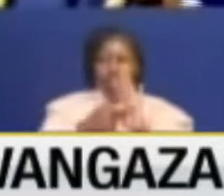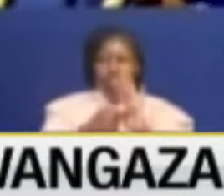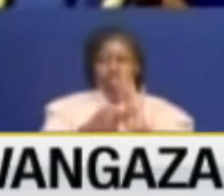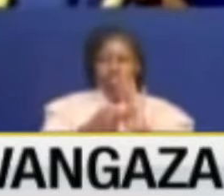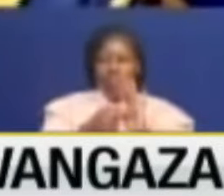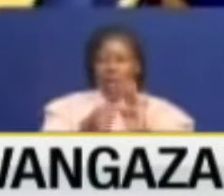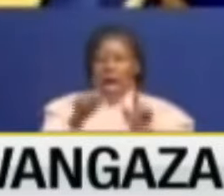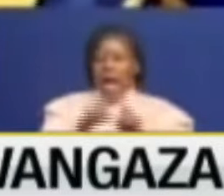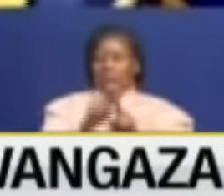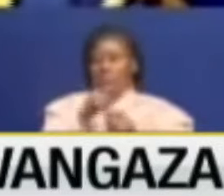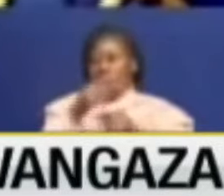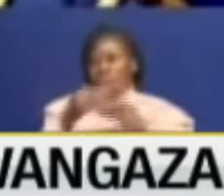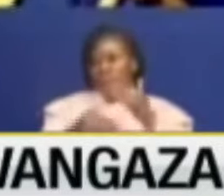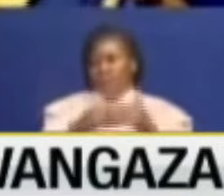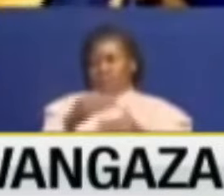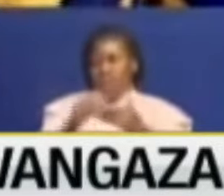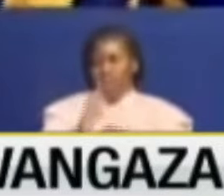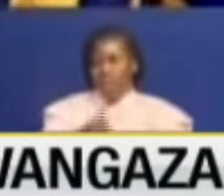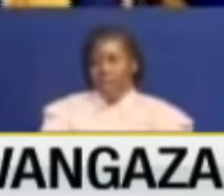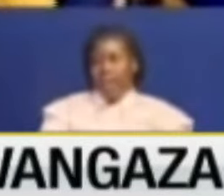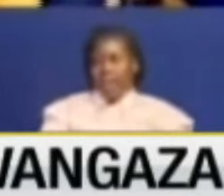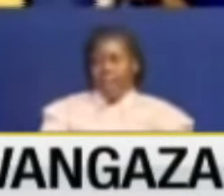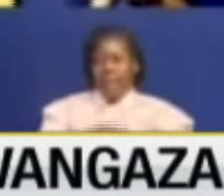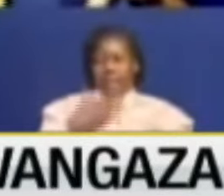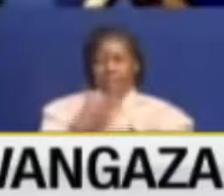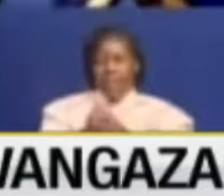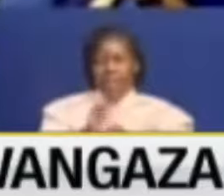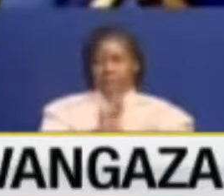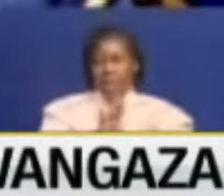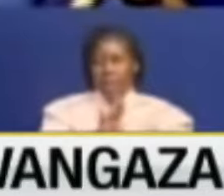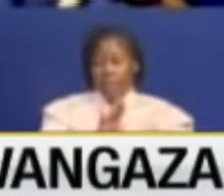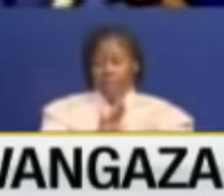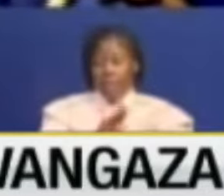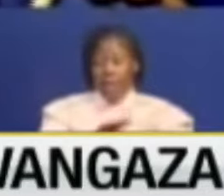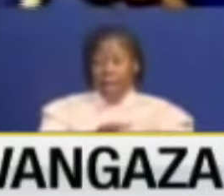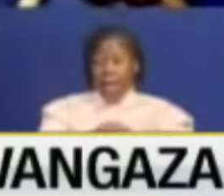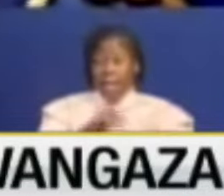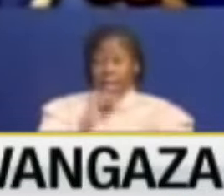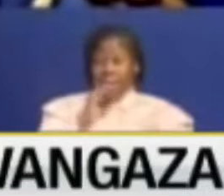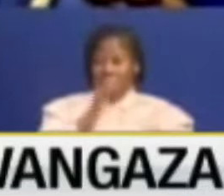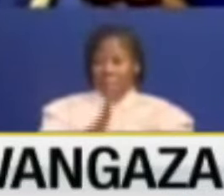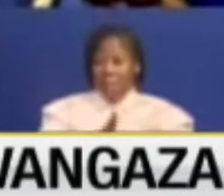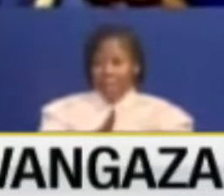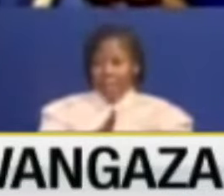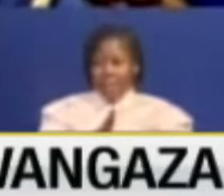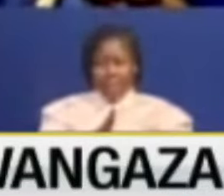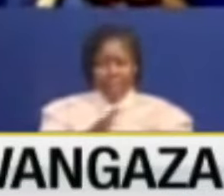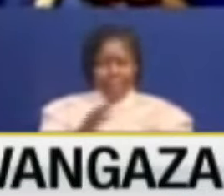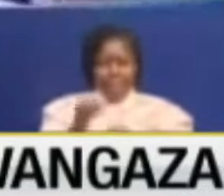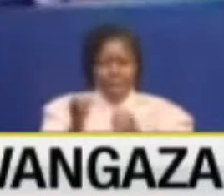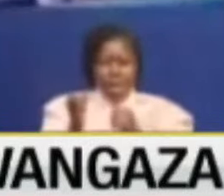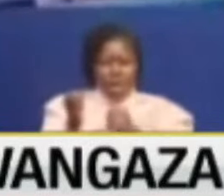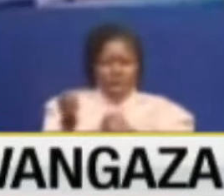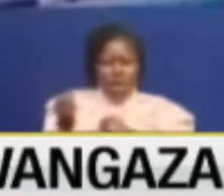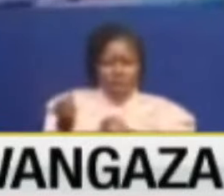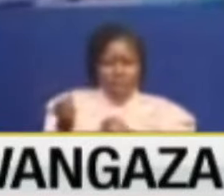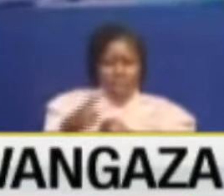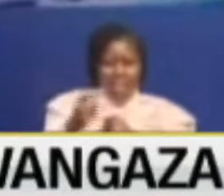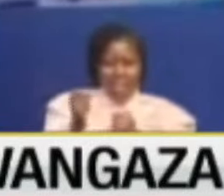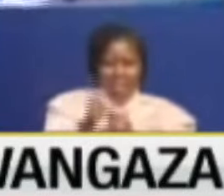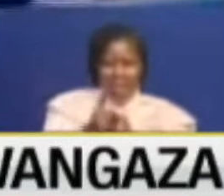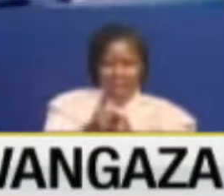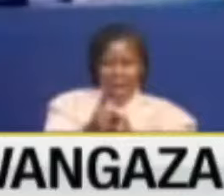as you proceed. Thank you so much, Mr. Speaker. Mr. Speaker, on November